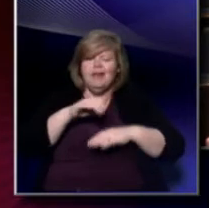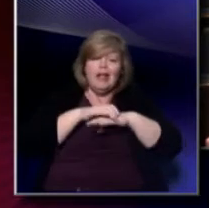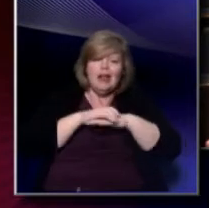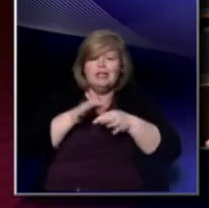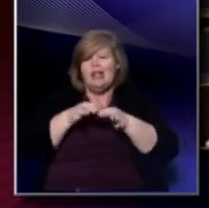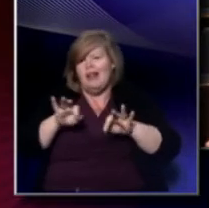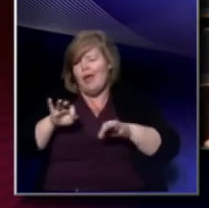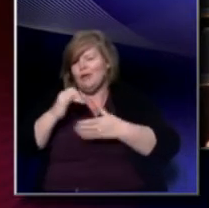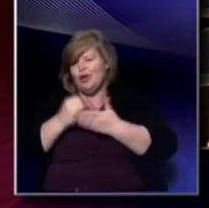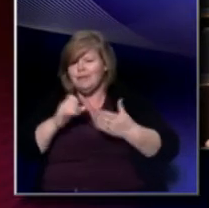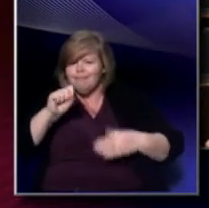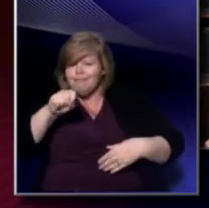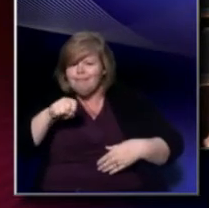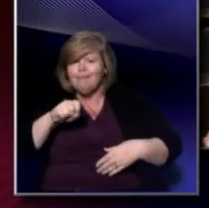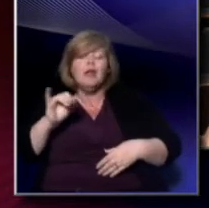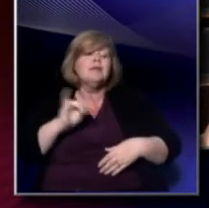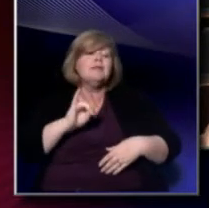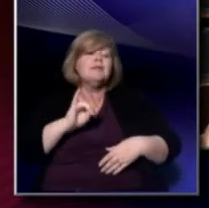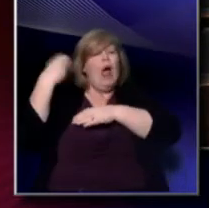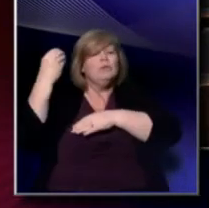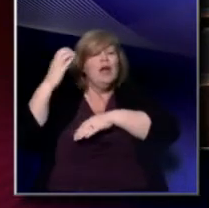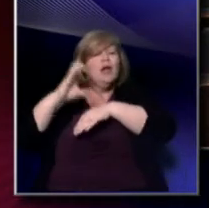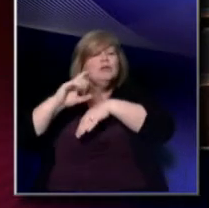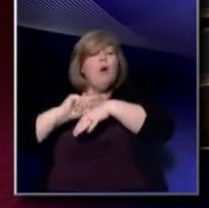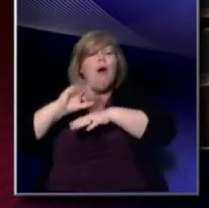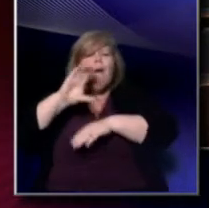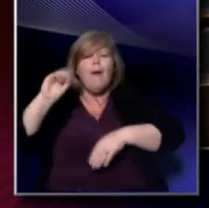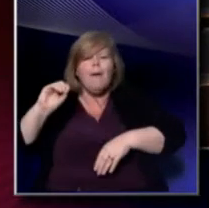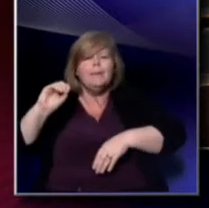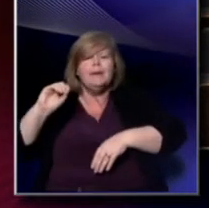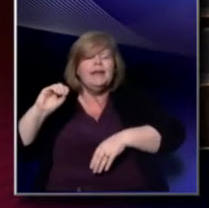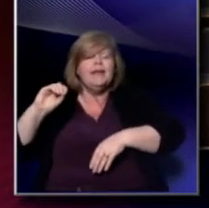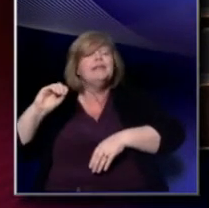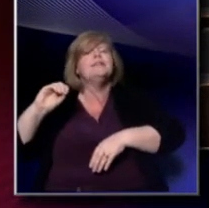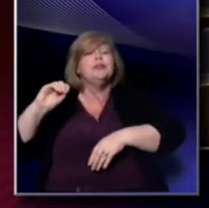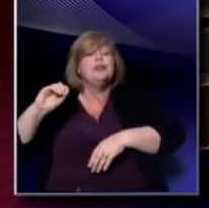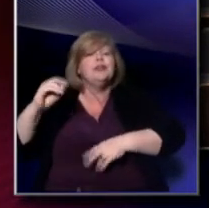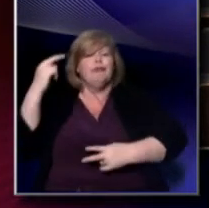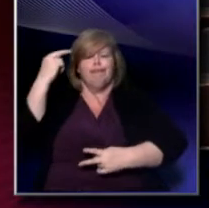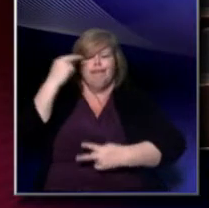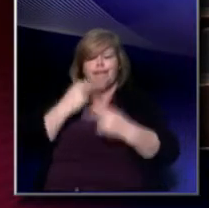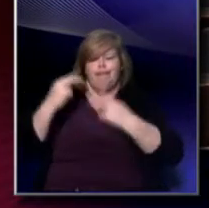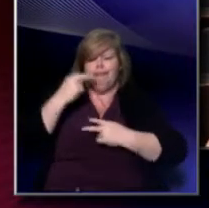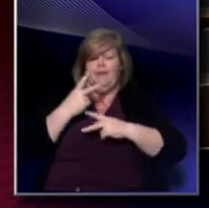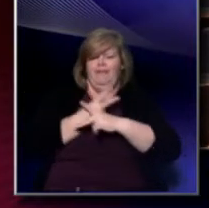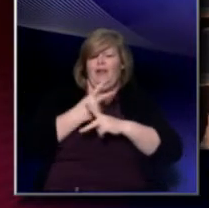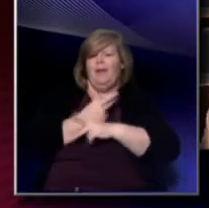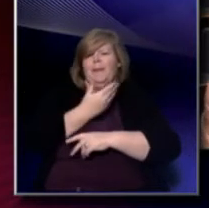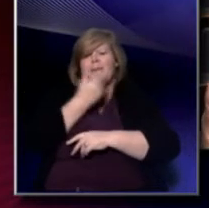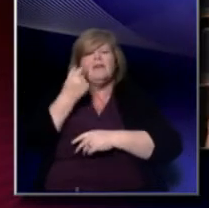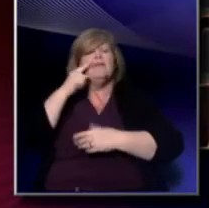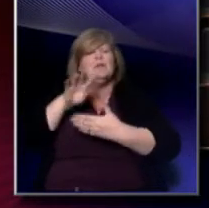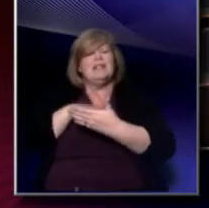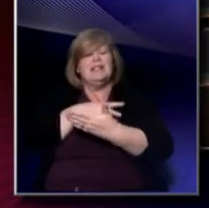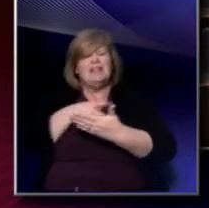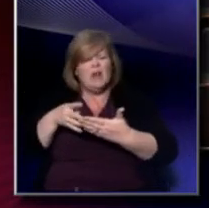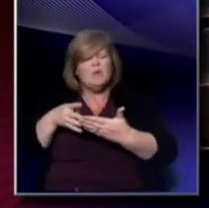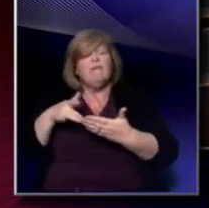We'll also be bringing teachers together to look at and come in and to look at the best way to schedule the schools would be the biggest bang for the